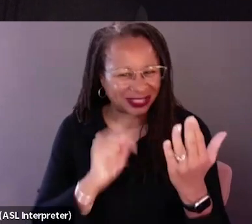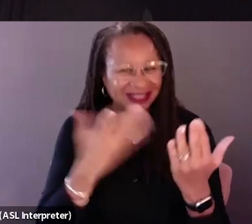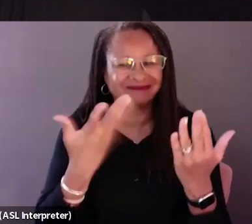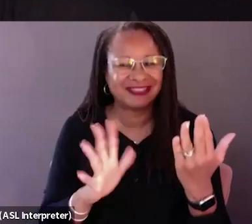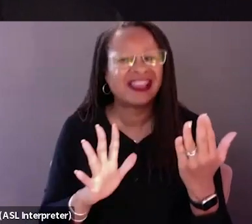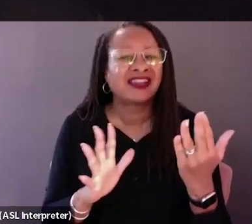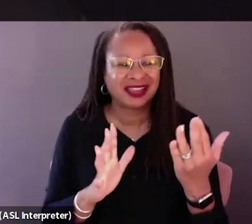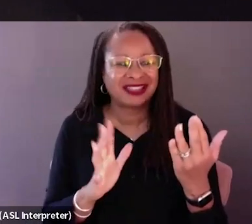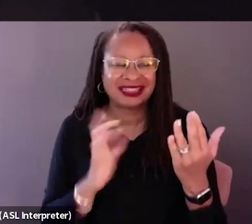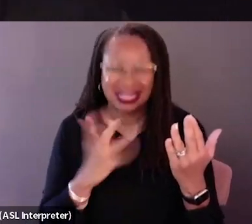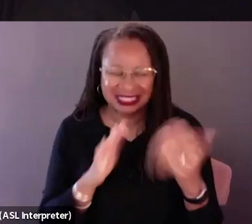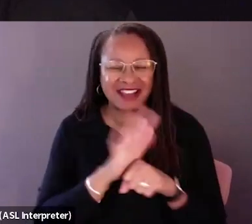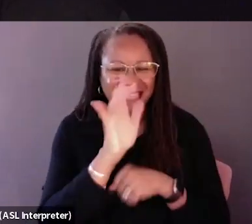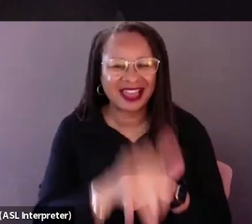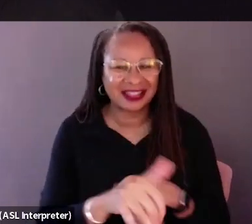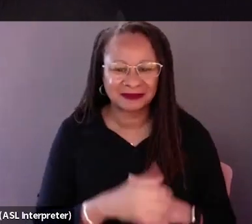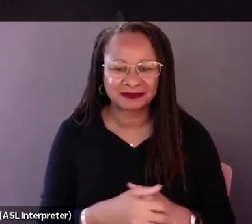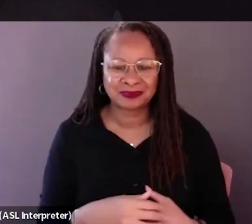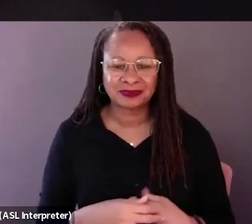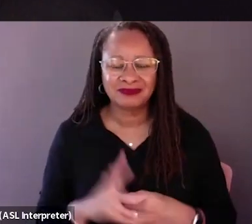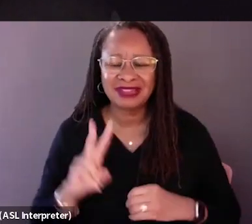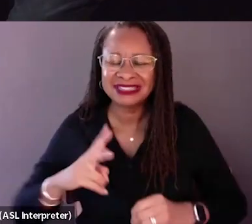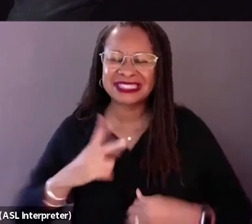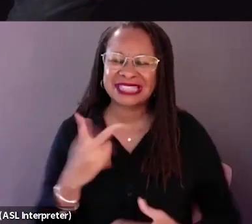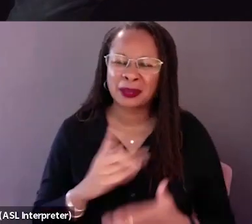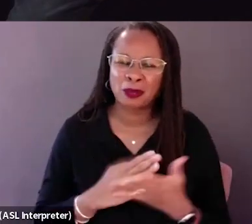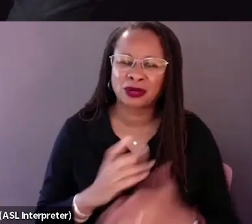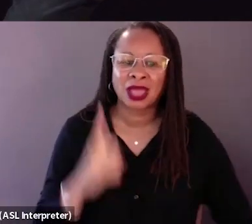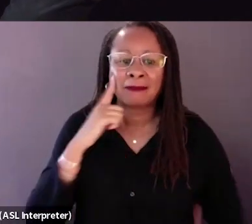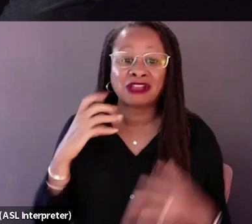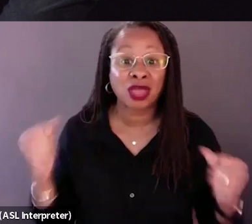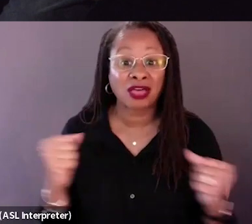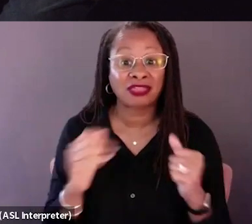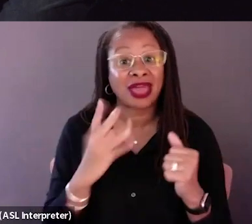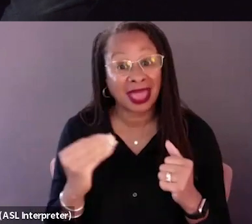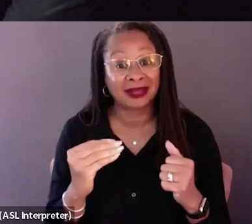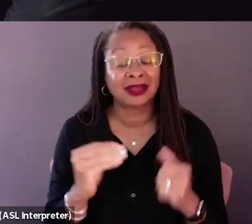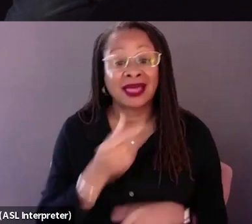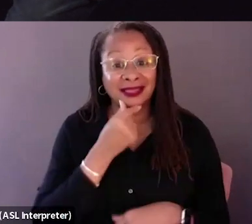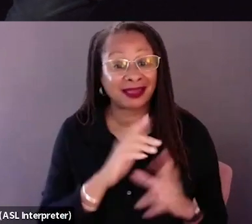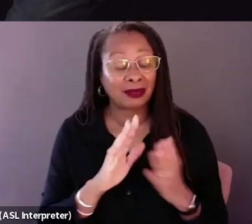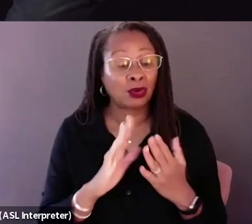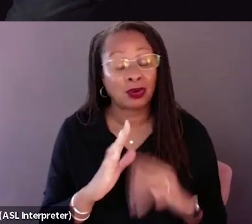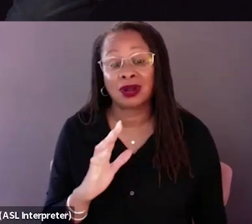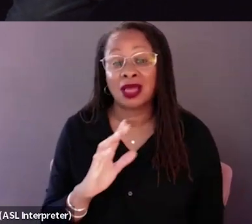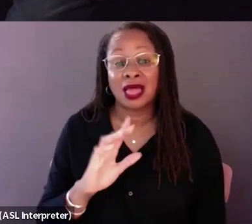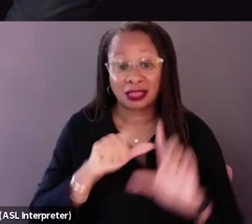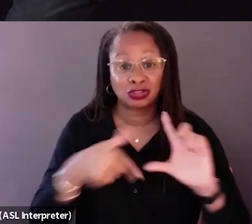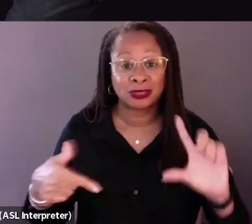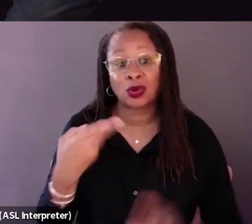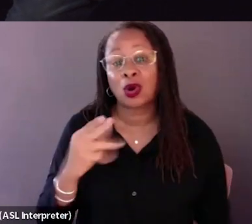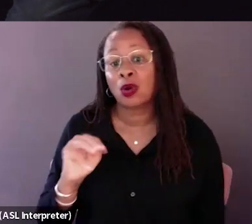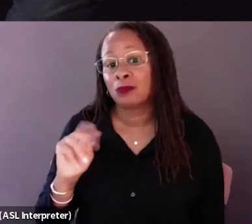And then what was the second part? Mental health. I mean, I think there's a lot she talks about mental health. She